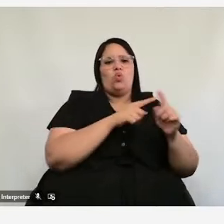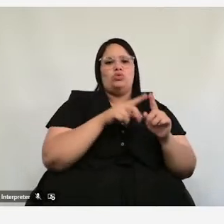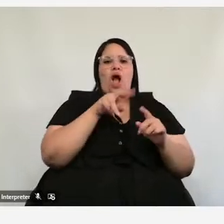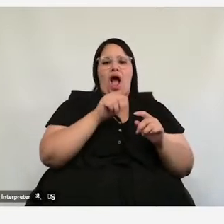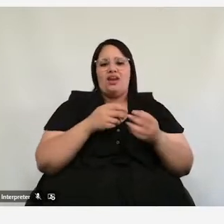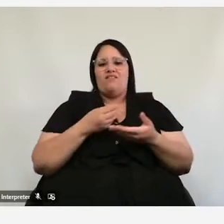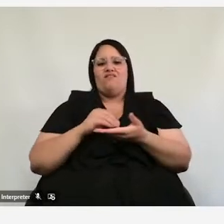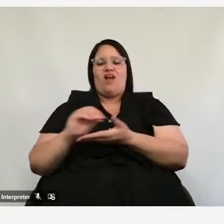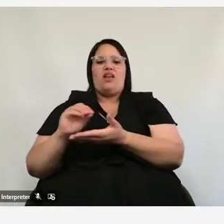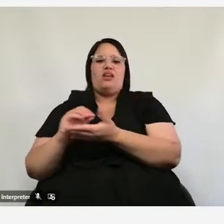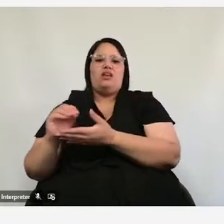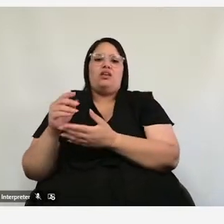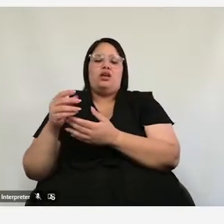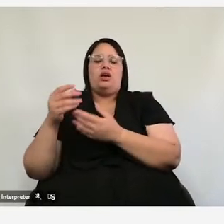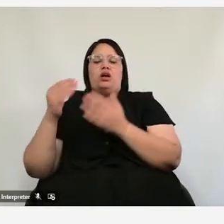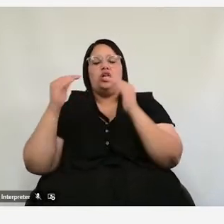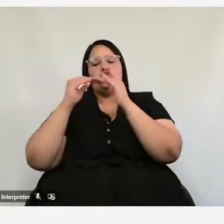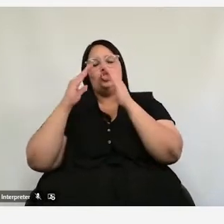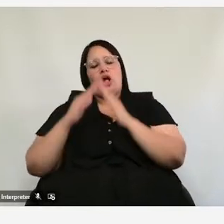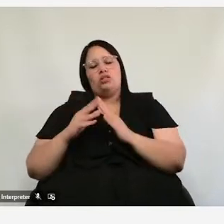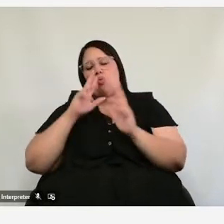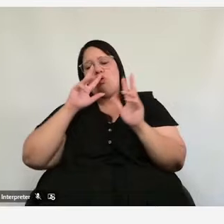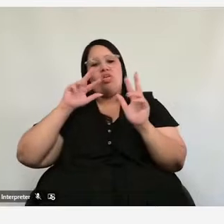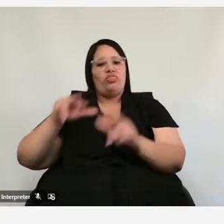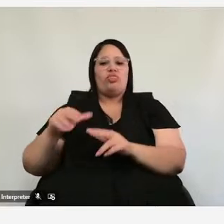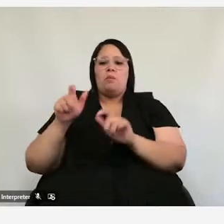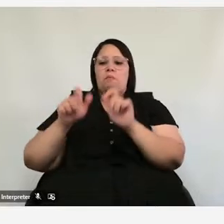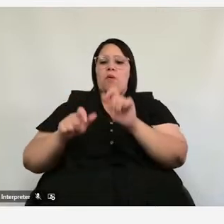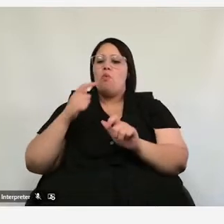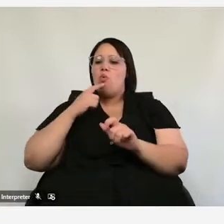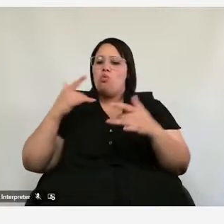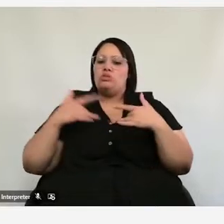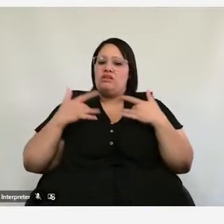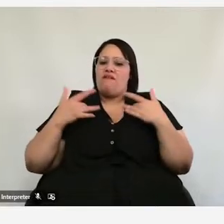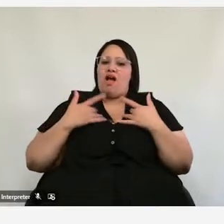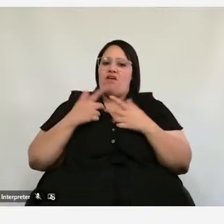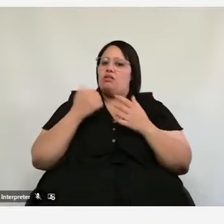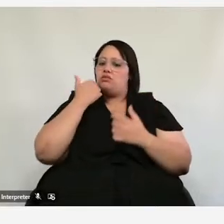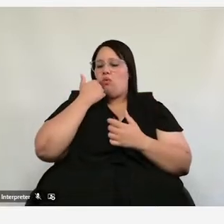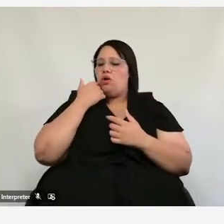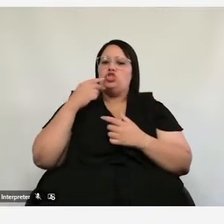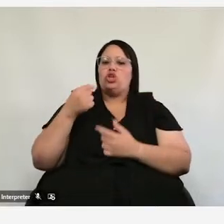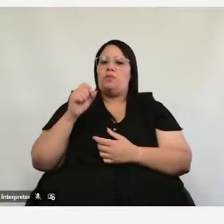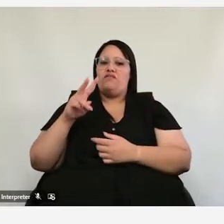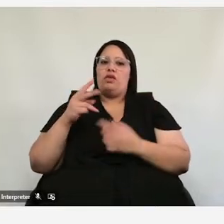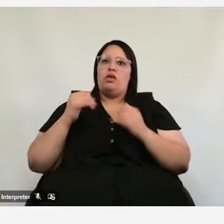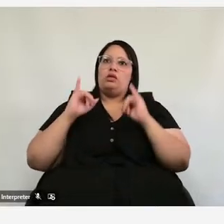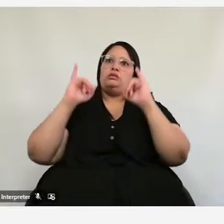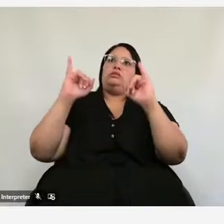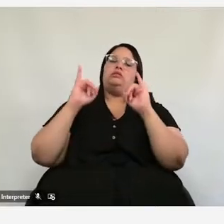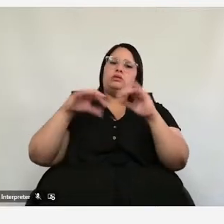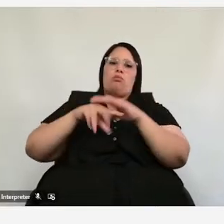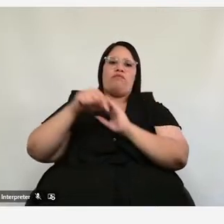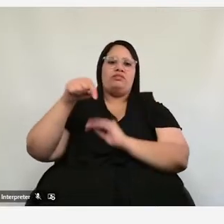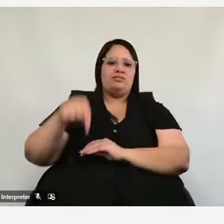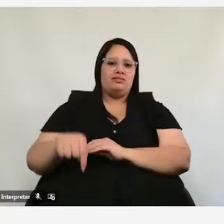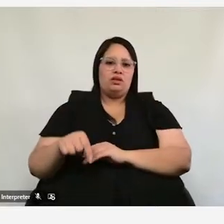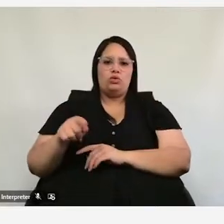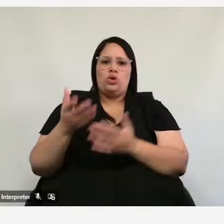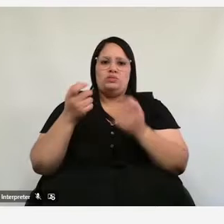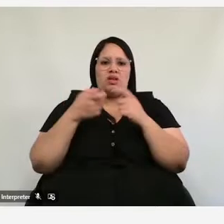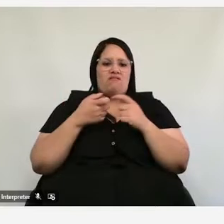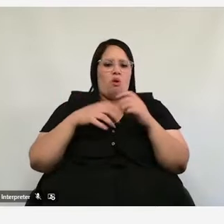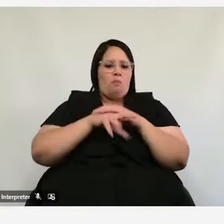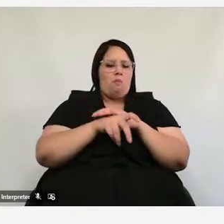shelters, ignoring survivors, and refusing to declare GBV a provincial emergency. What do you expect from a party